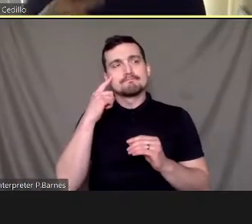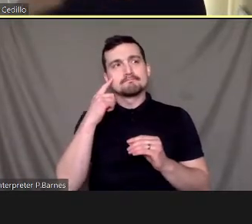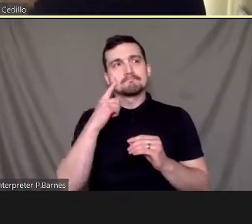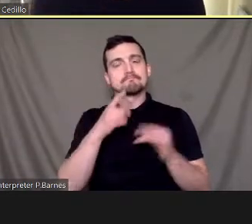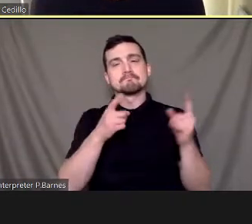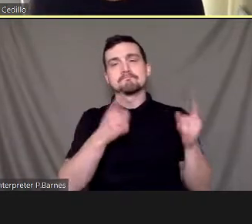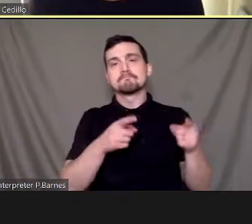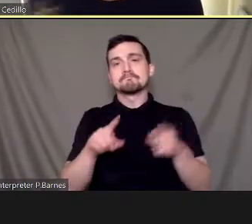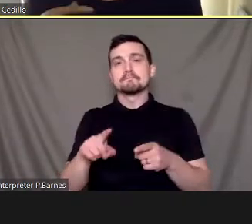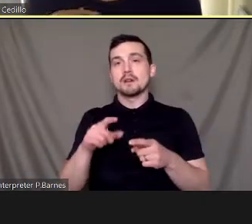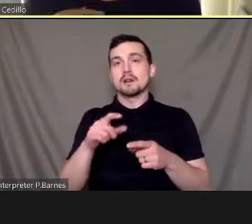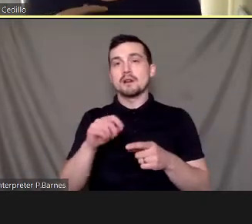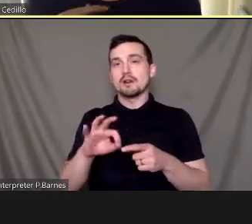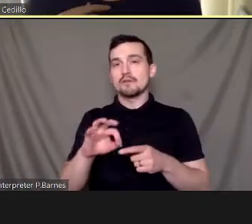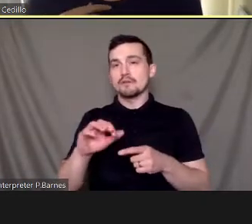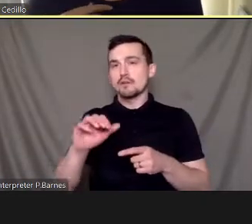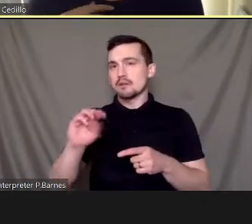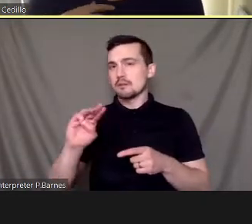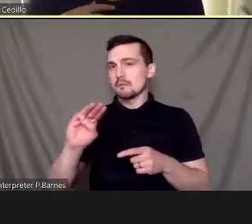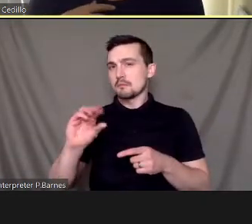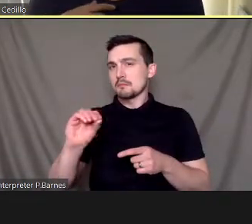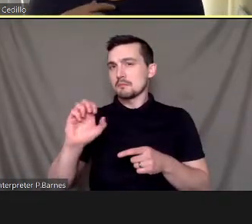of misogynoir,